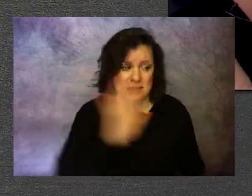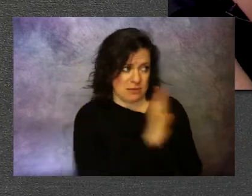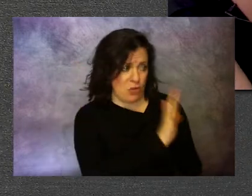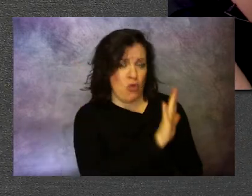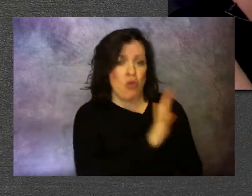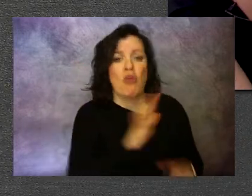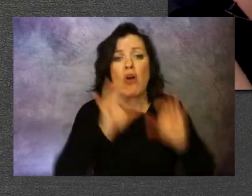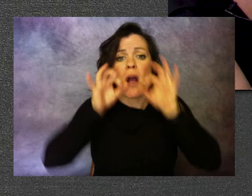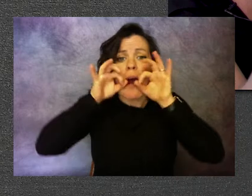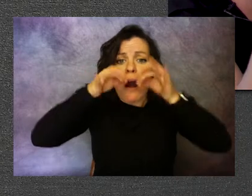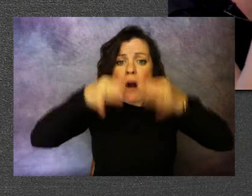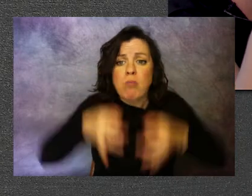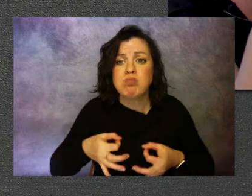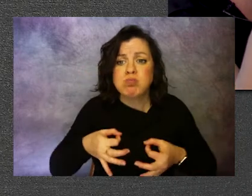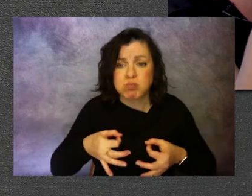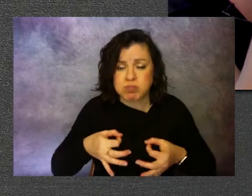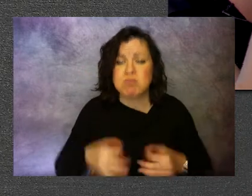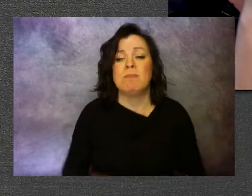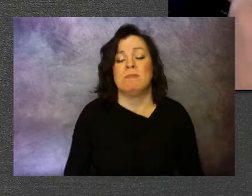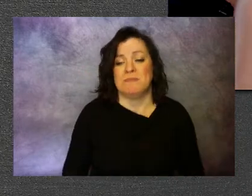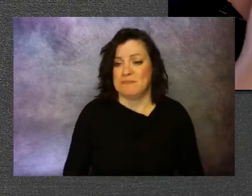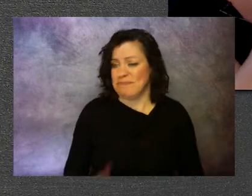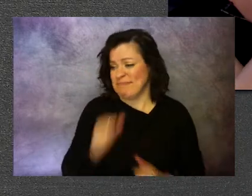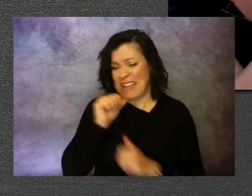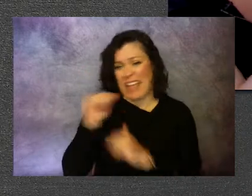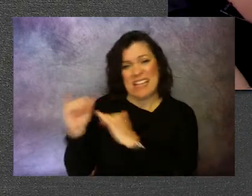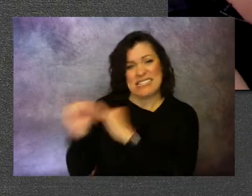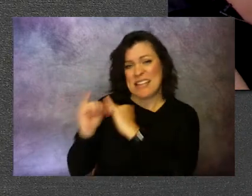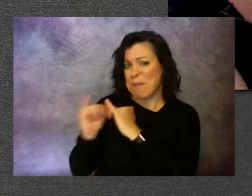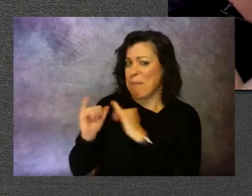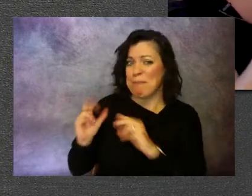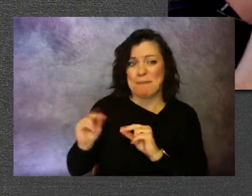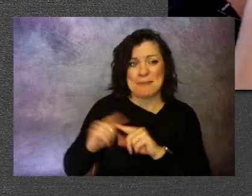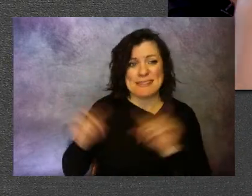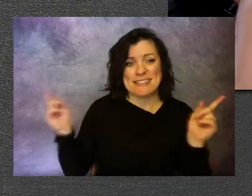of. Tusks. And we have teeth.